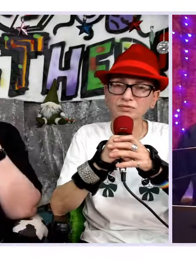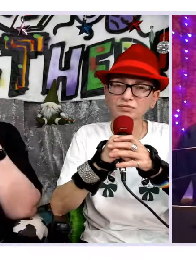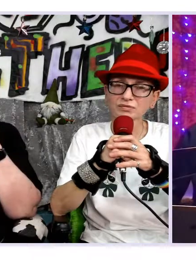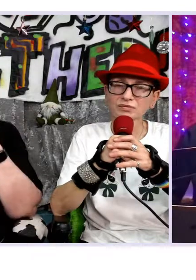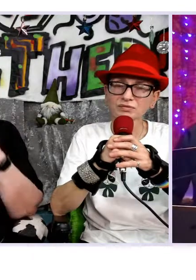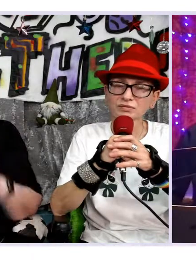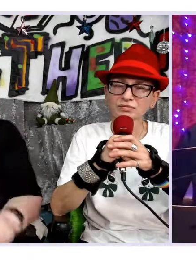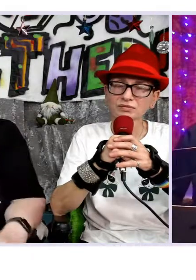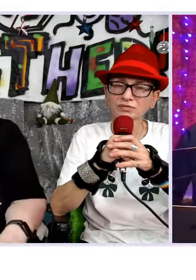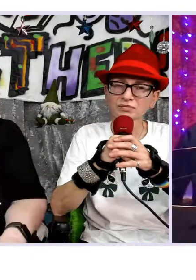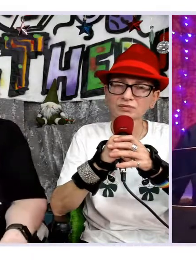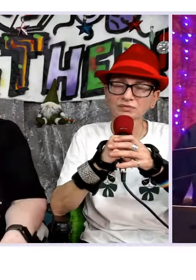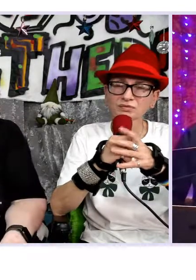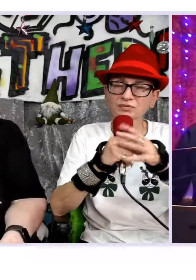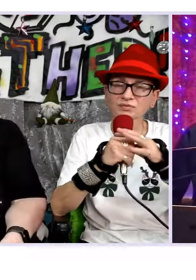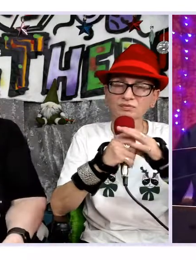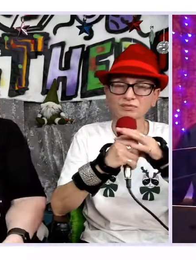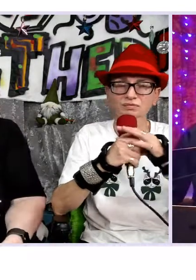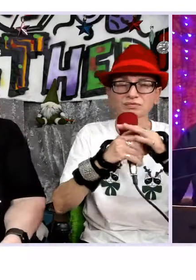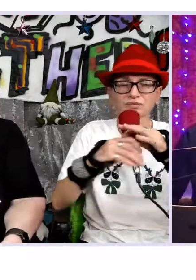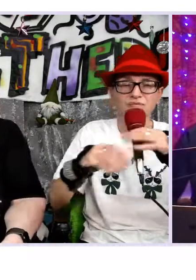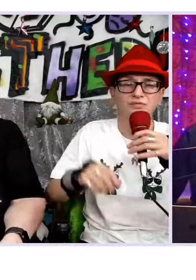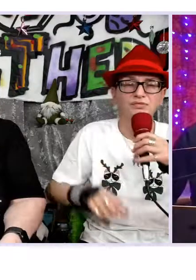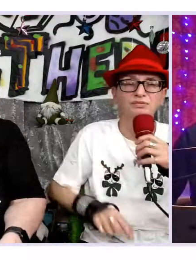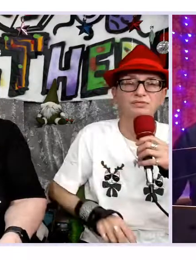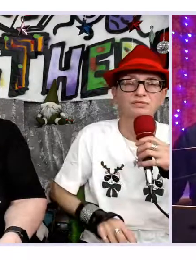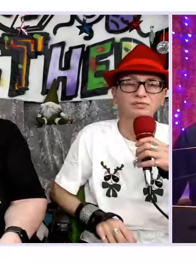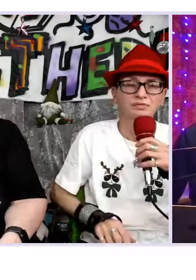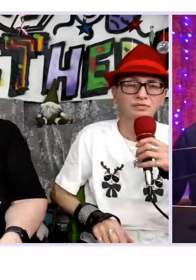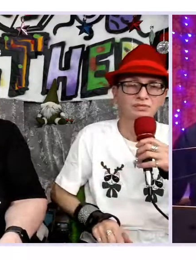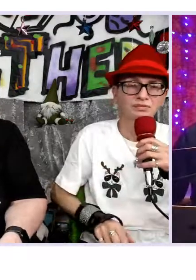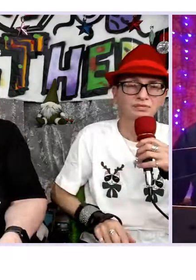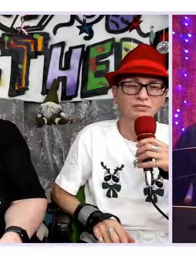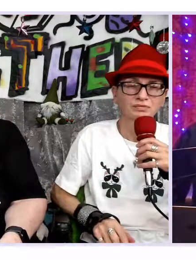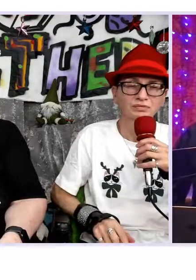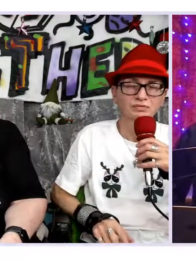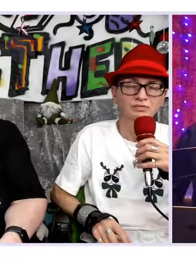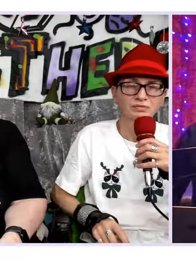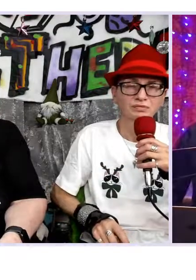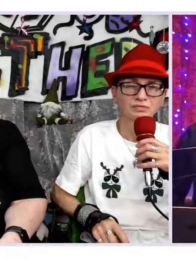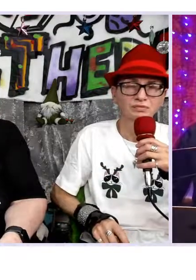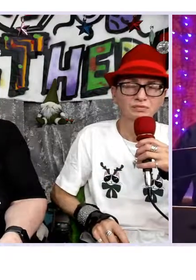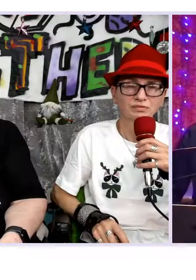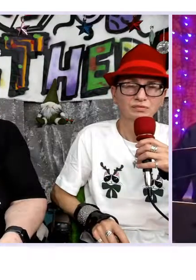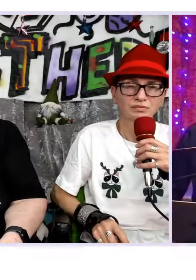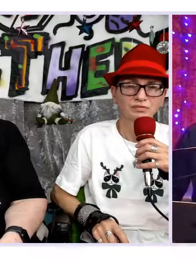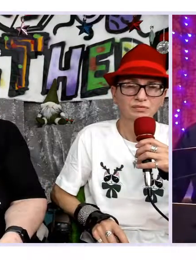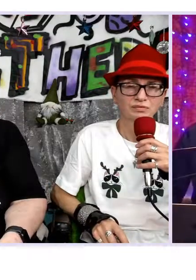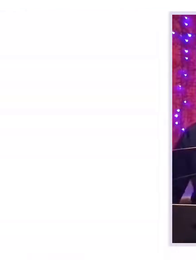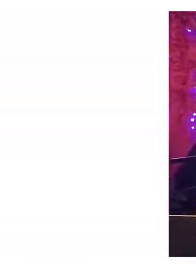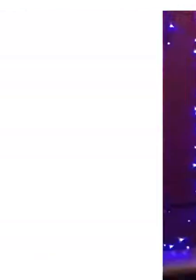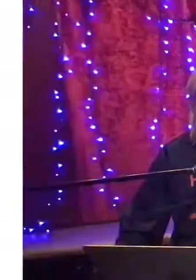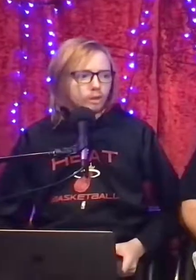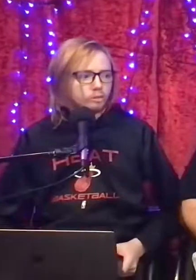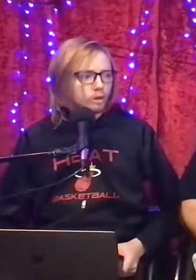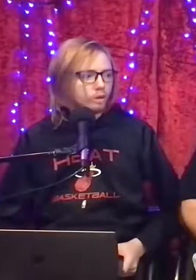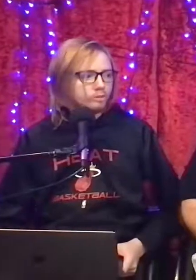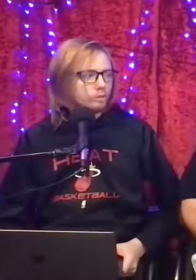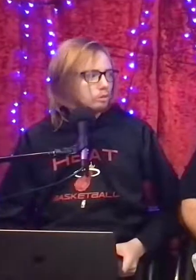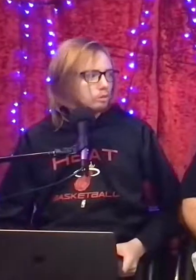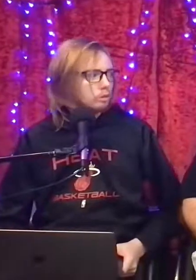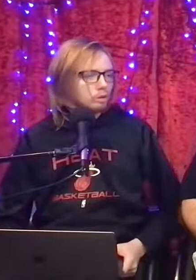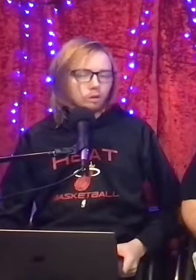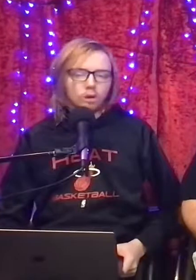which is a Stonewall initiative that started. I don't know when actually. It's definitely been